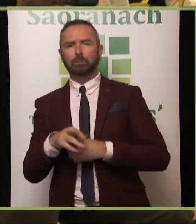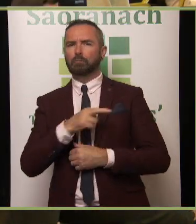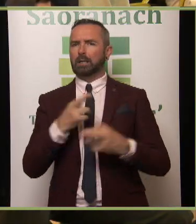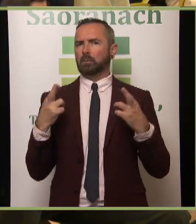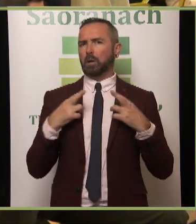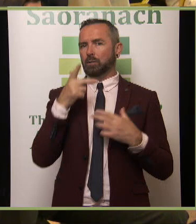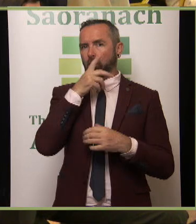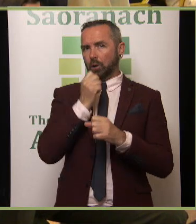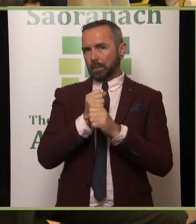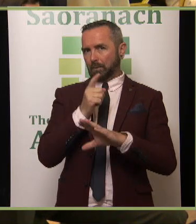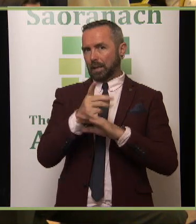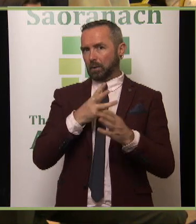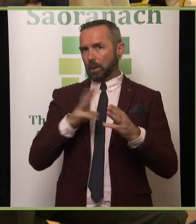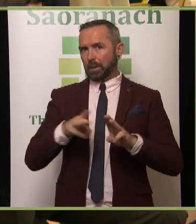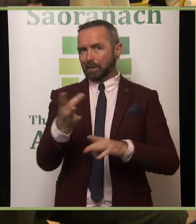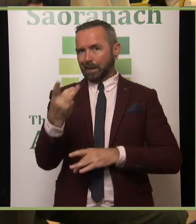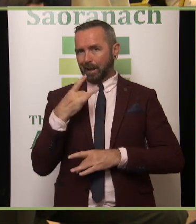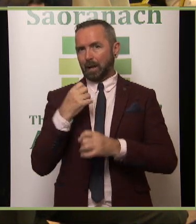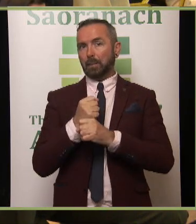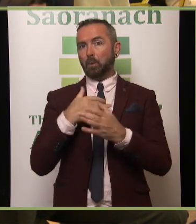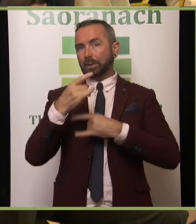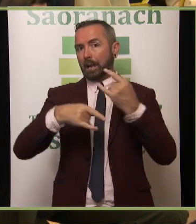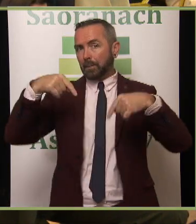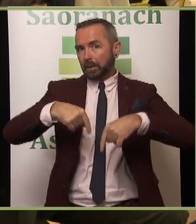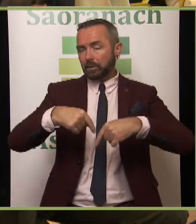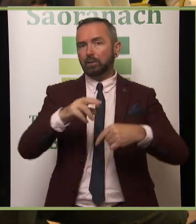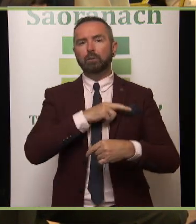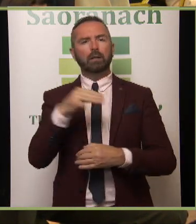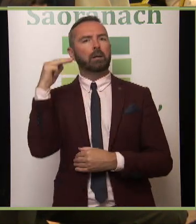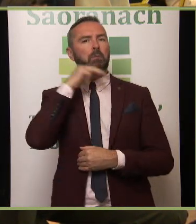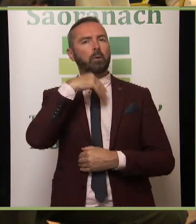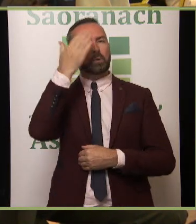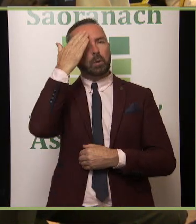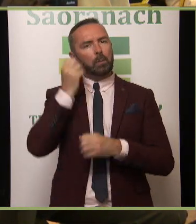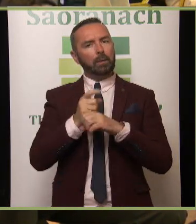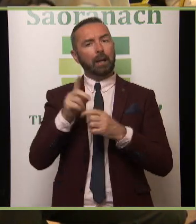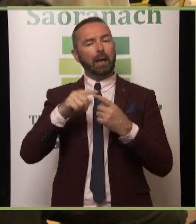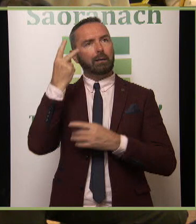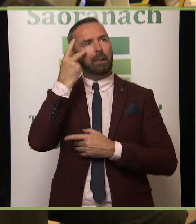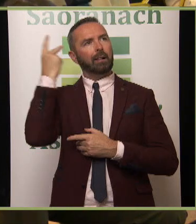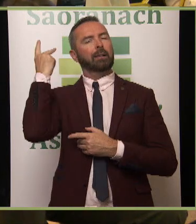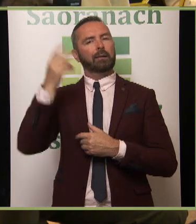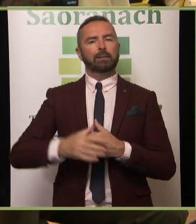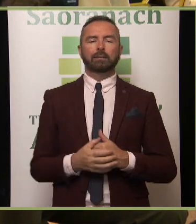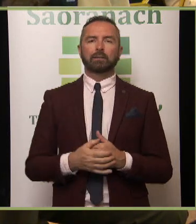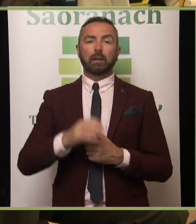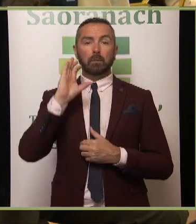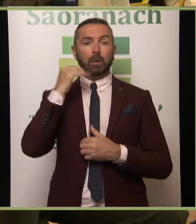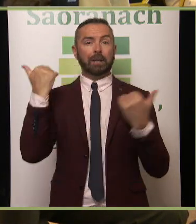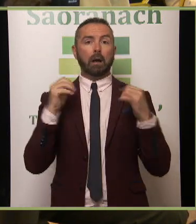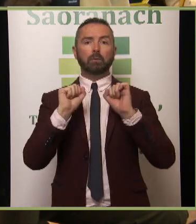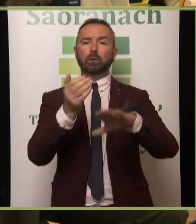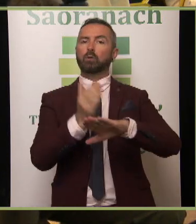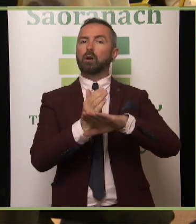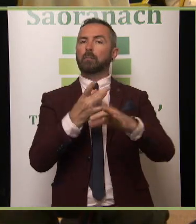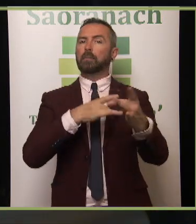when anyone asks me. And so I think it's just important to kind of note that and reflect on that, because it's your job now to